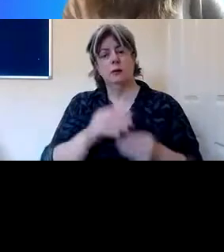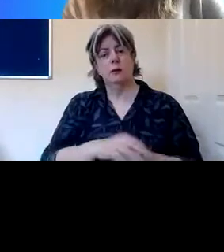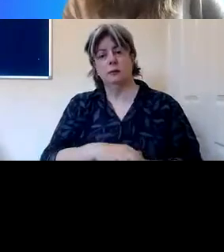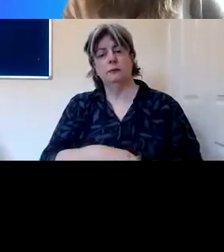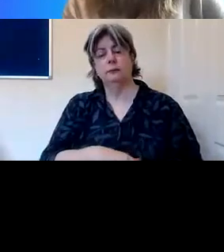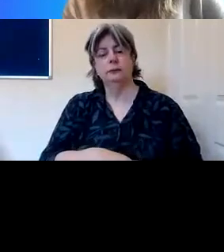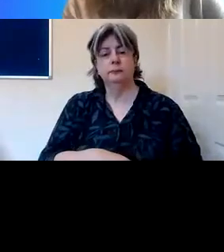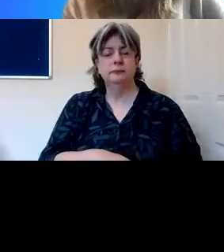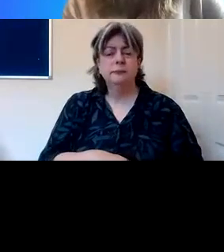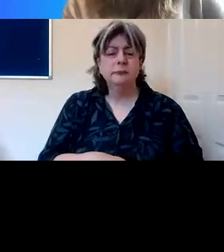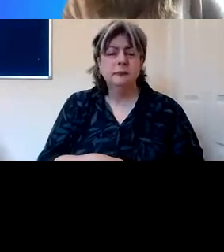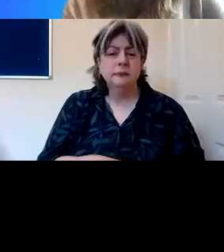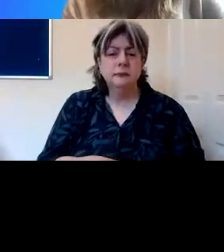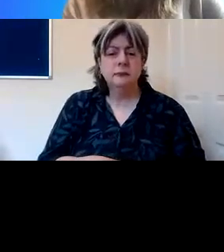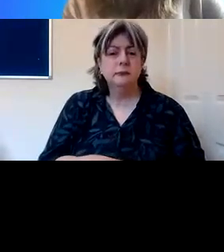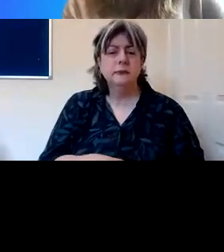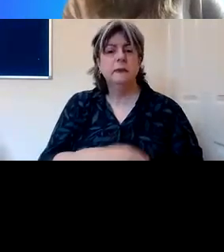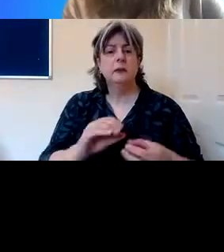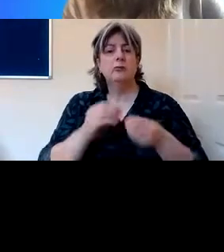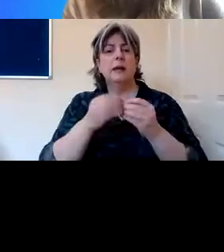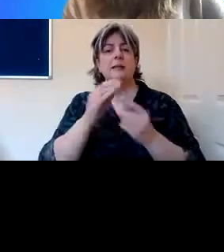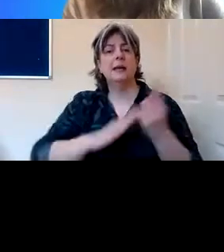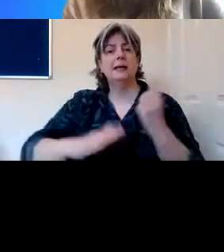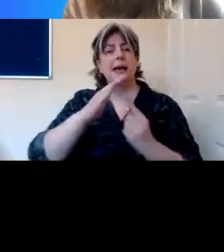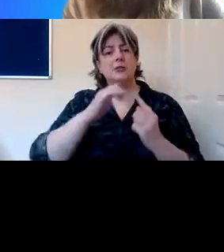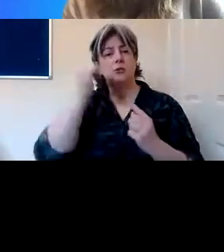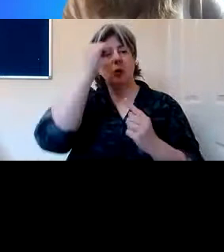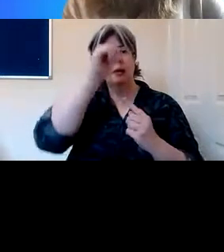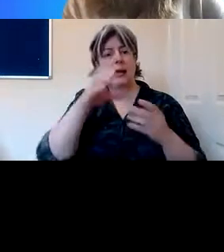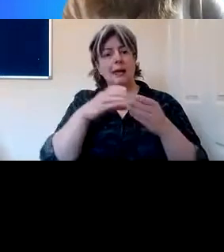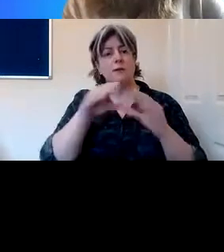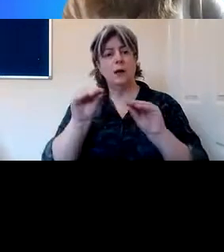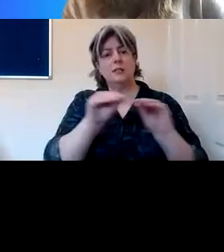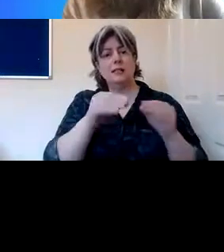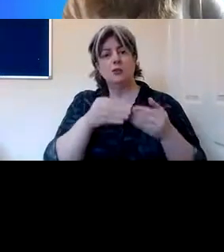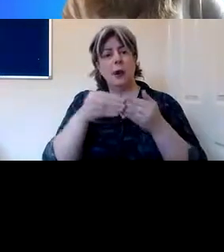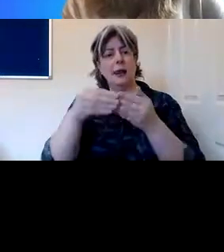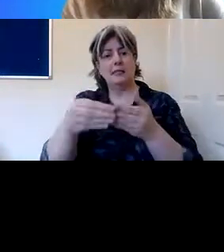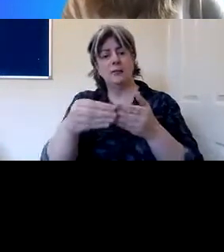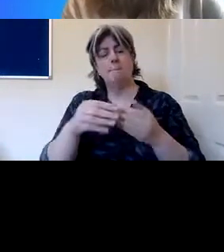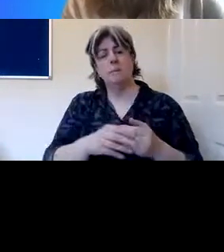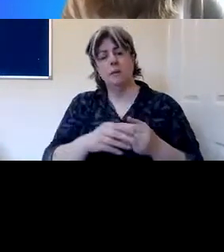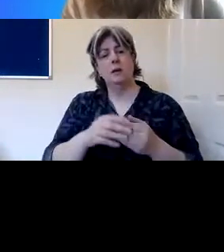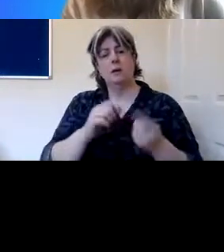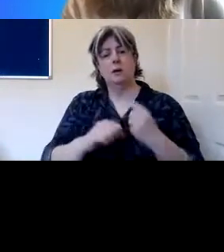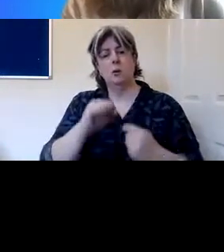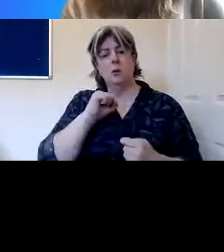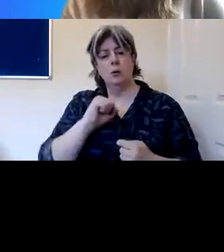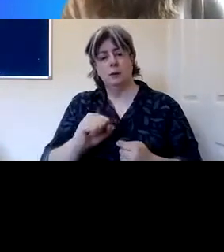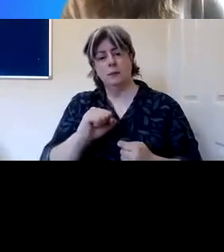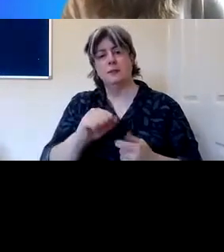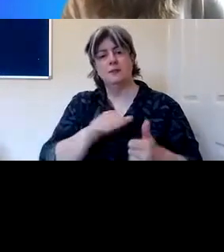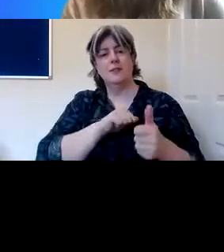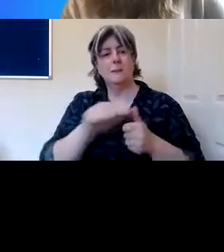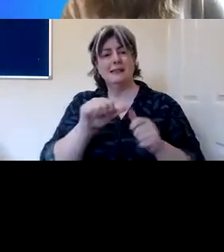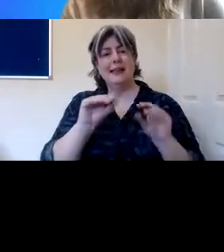agenda, the creation of a national academy for educational leadership. So we are absolutely committed to invest in education, but